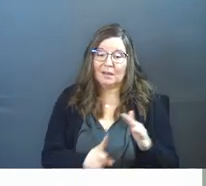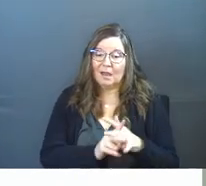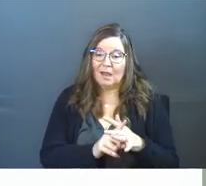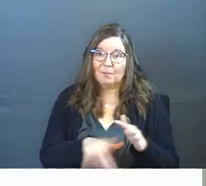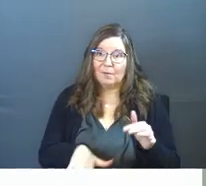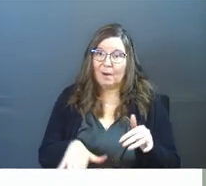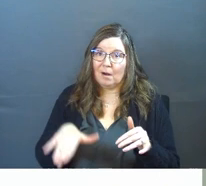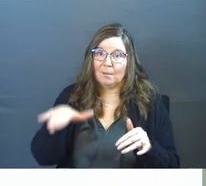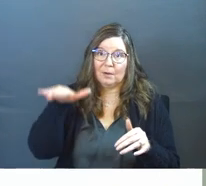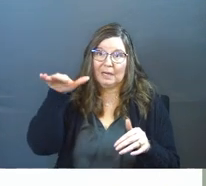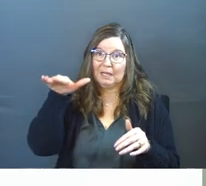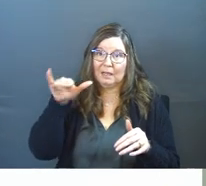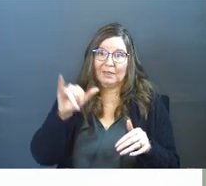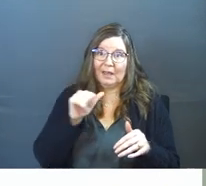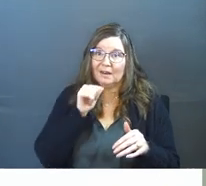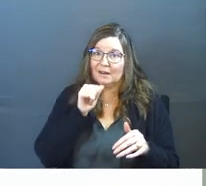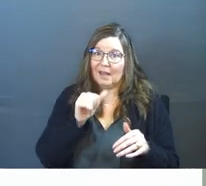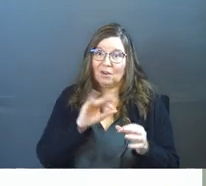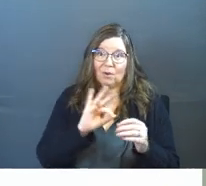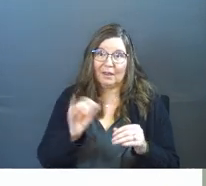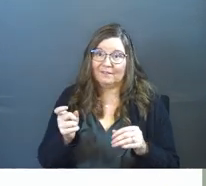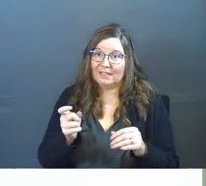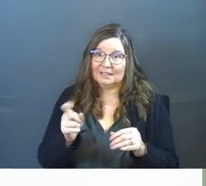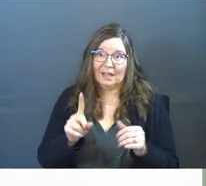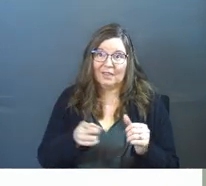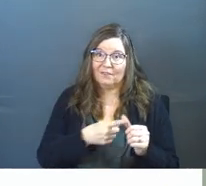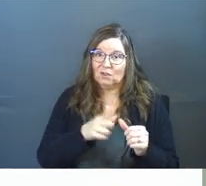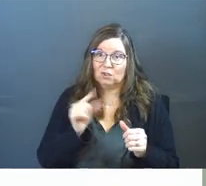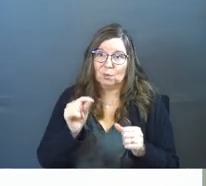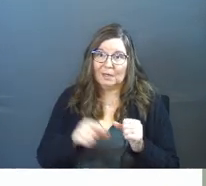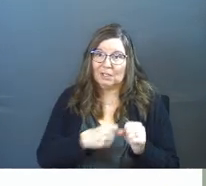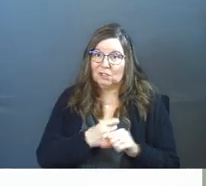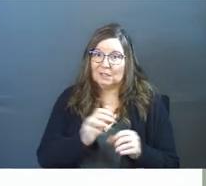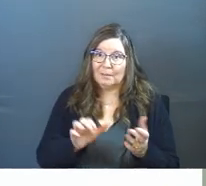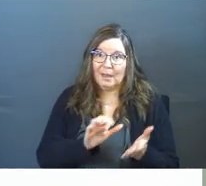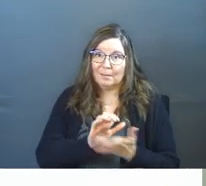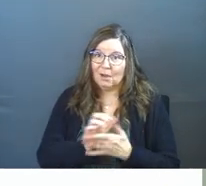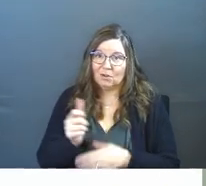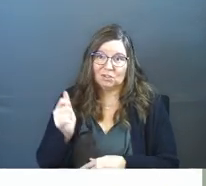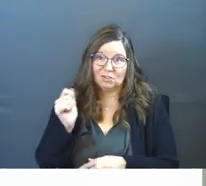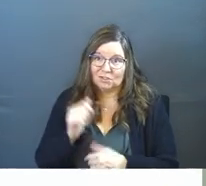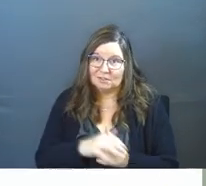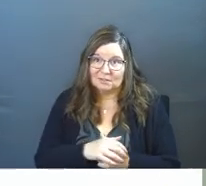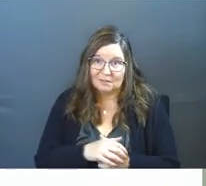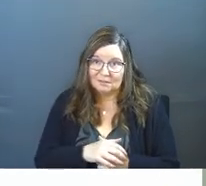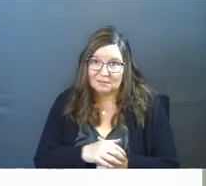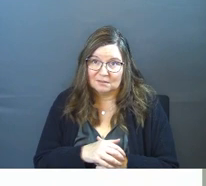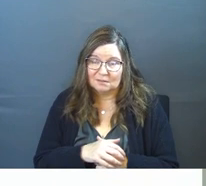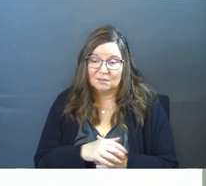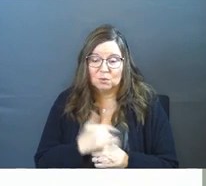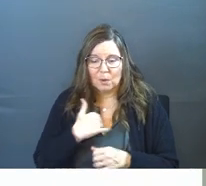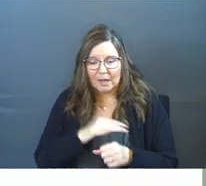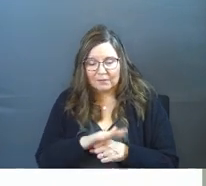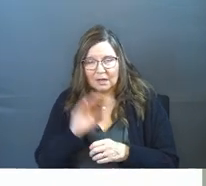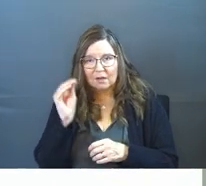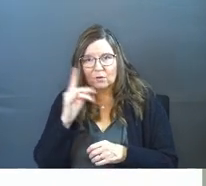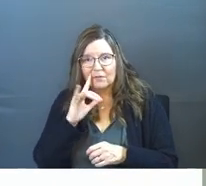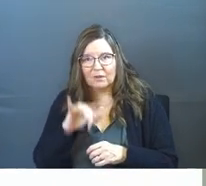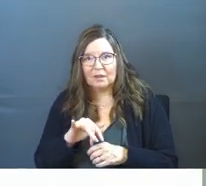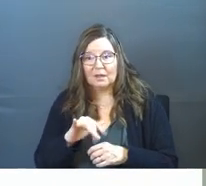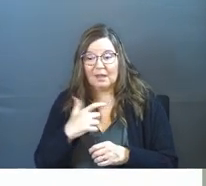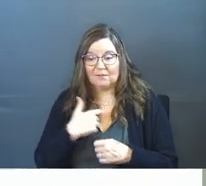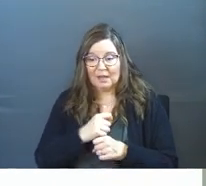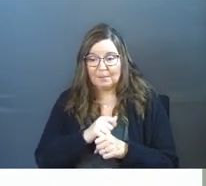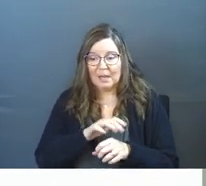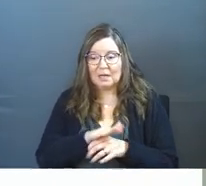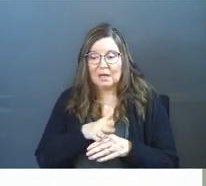our upbringing that aren't going to get fixed in the first 20 years of my marriage. Do I have enough grace for that? Have I